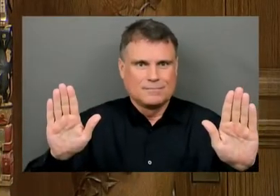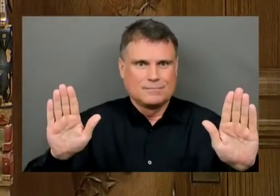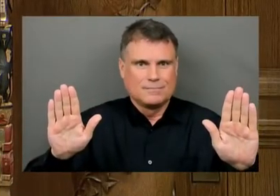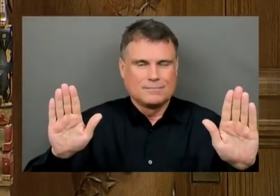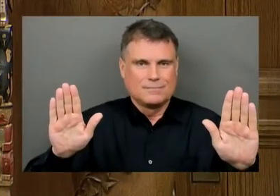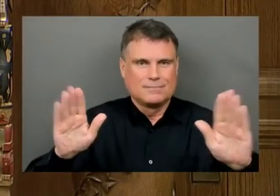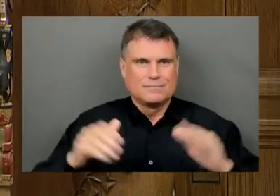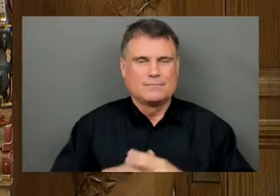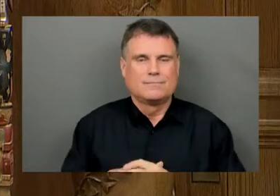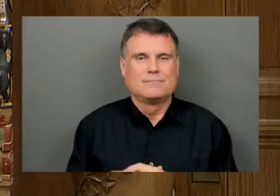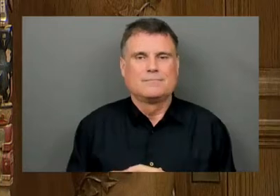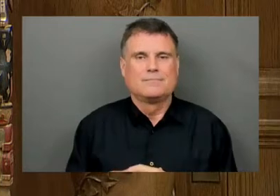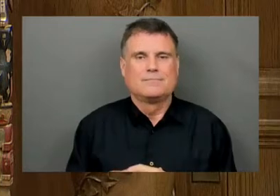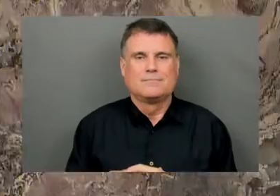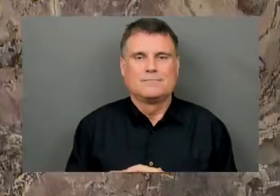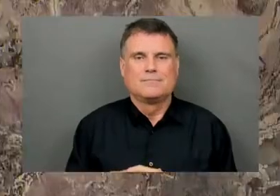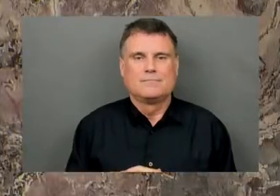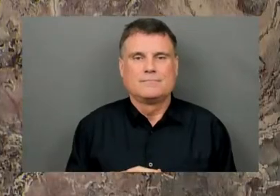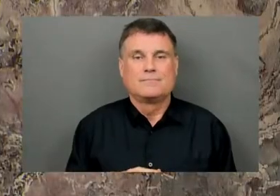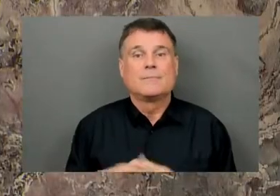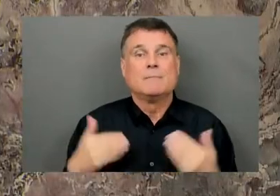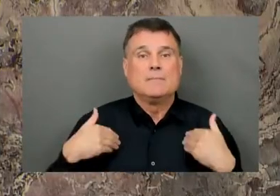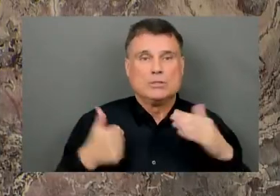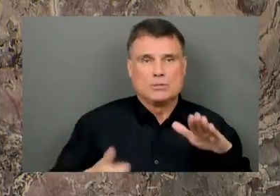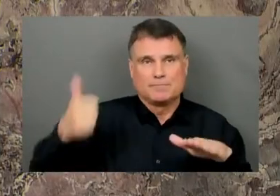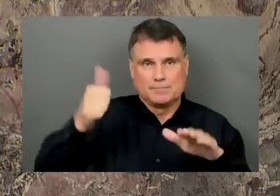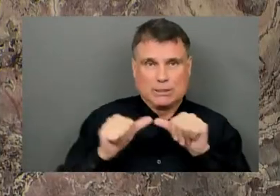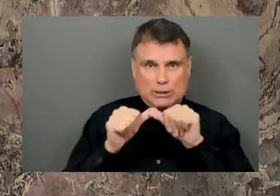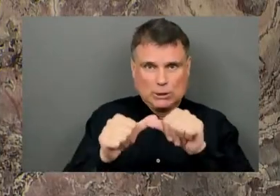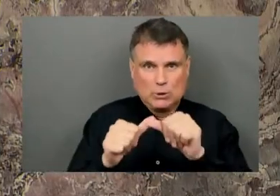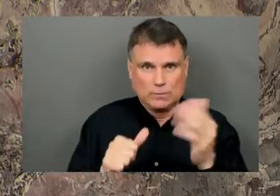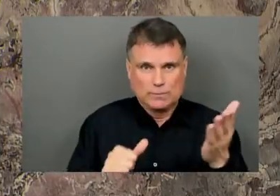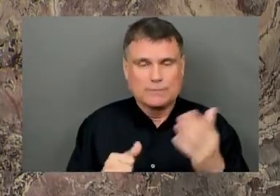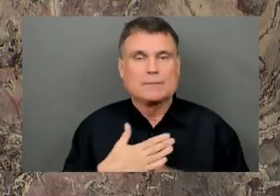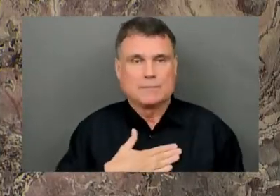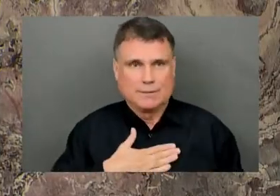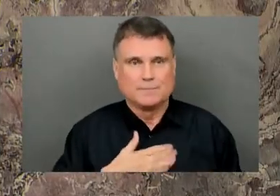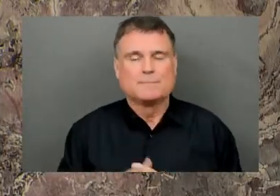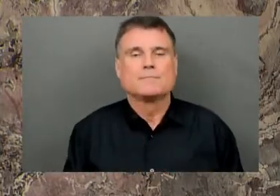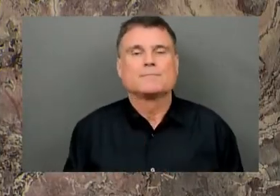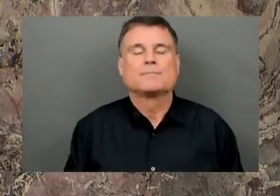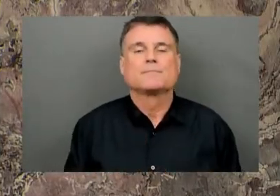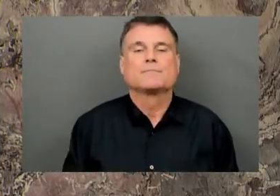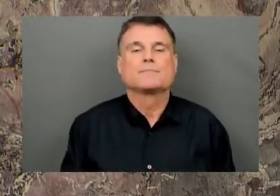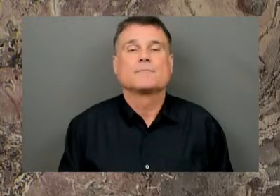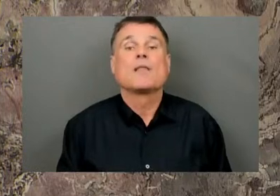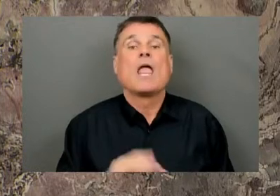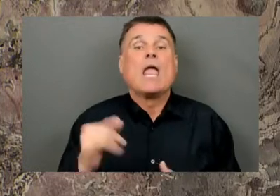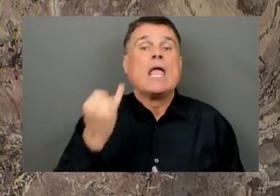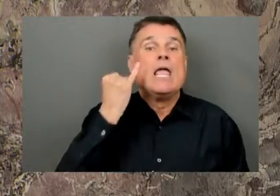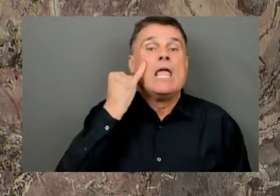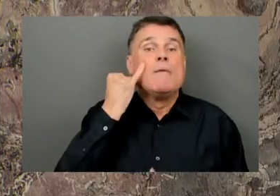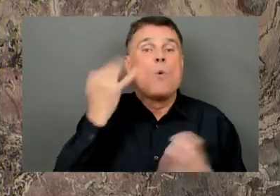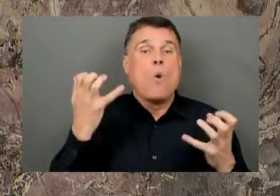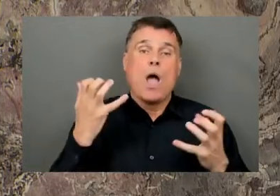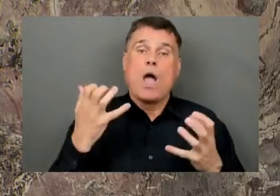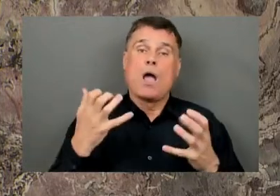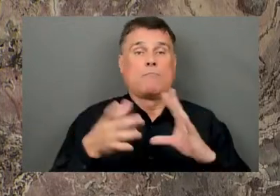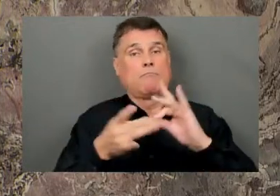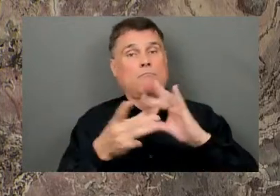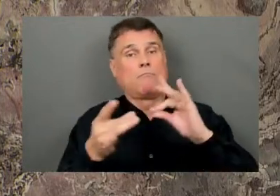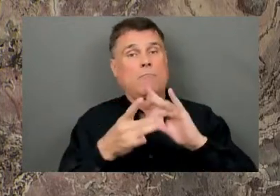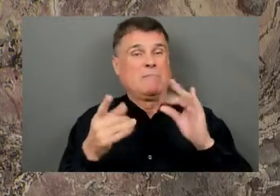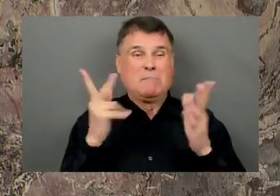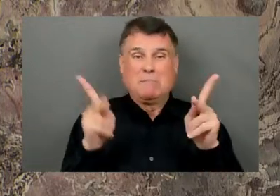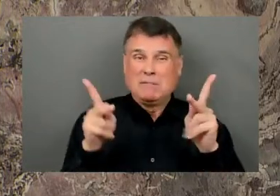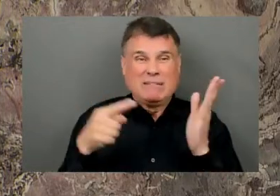Minister will continue. Thank you very much, Mr. Speaker. If we do want to talk about unaffordability, if we do want to talk about